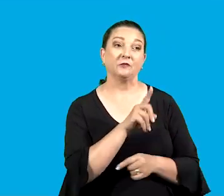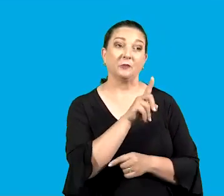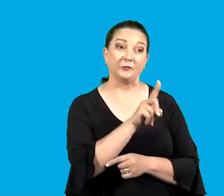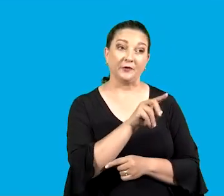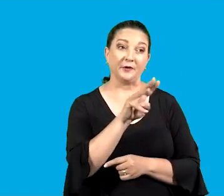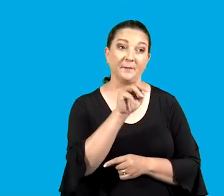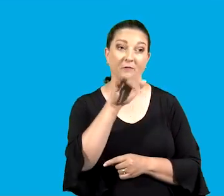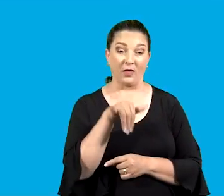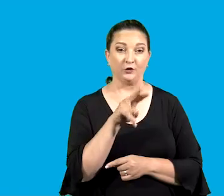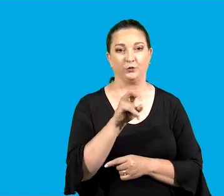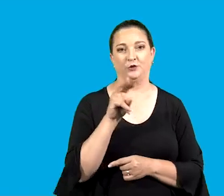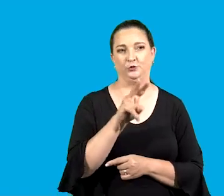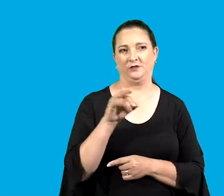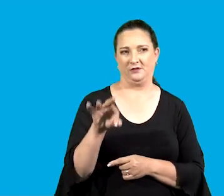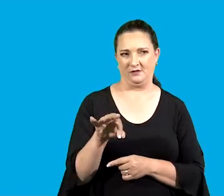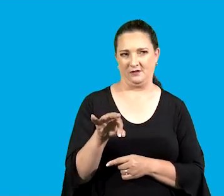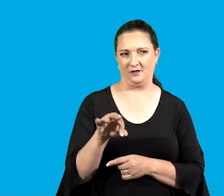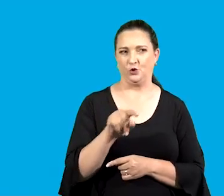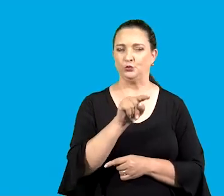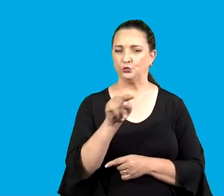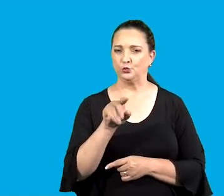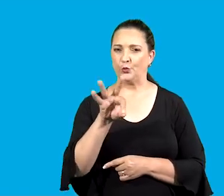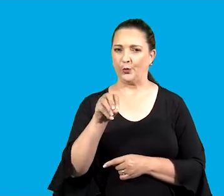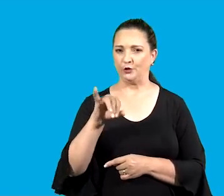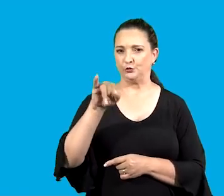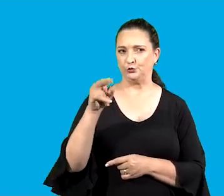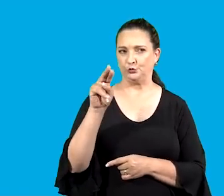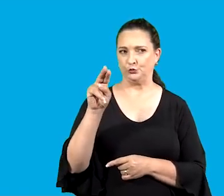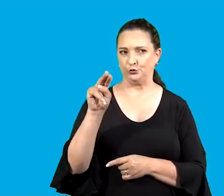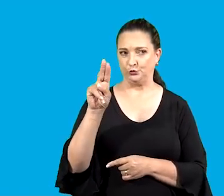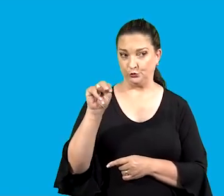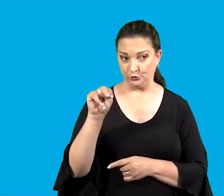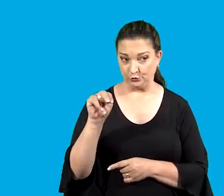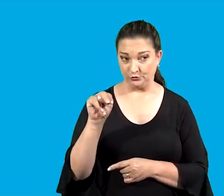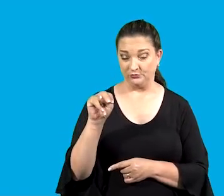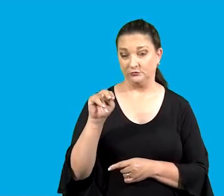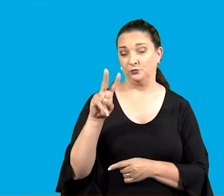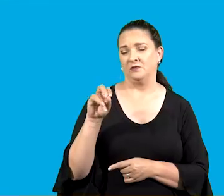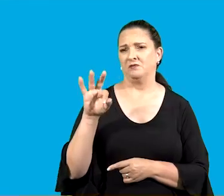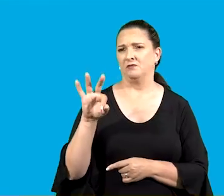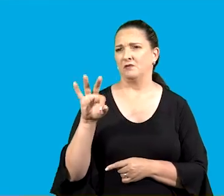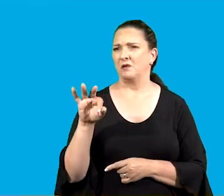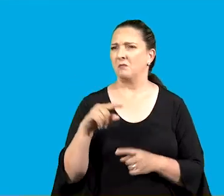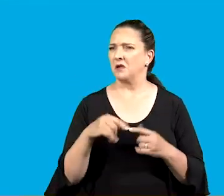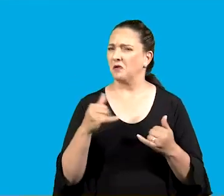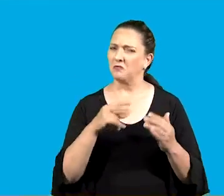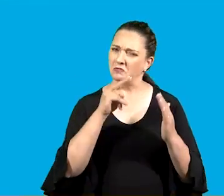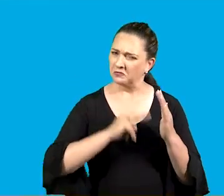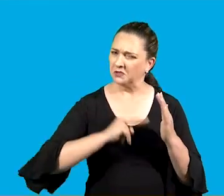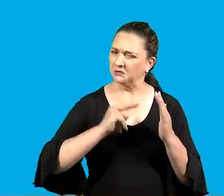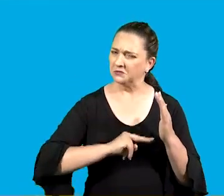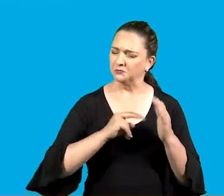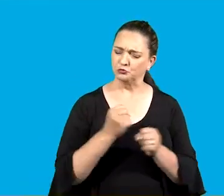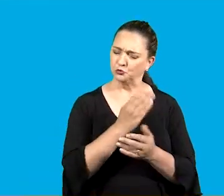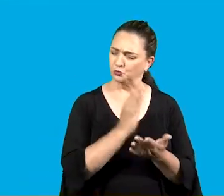you understand the demands of the examiner. Don't assume to know what the examiner wants. Read the question, understand it. And